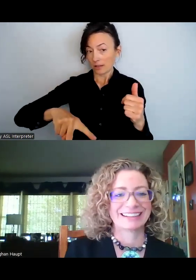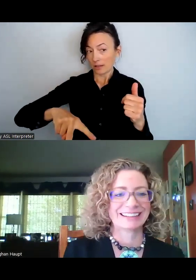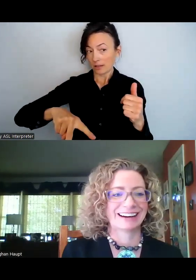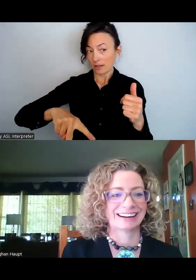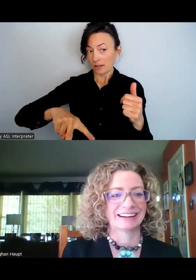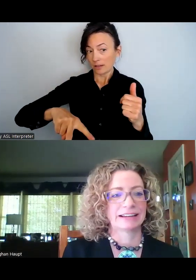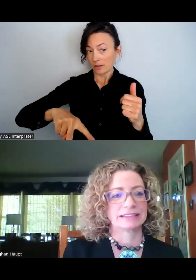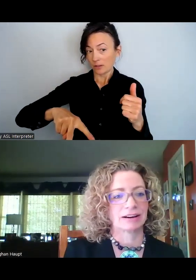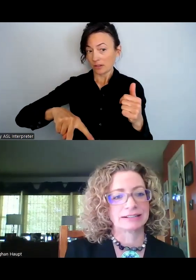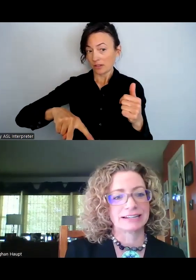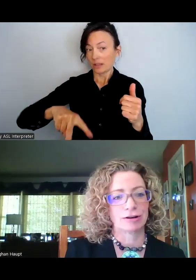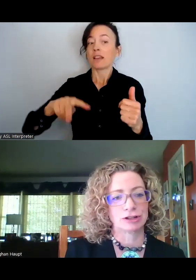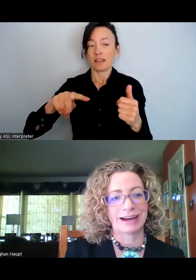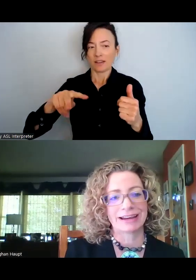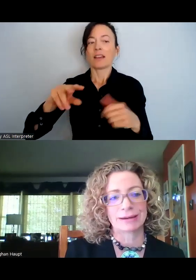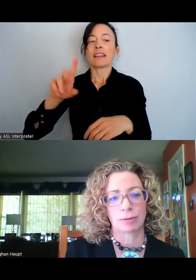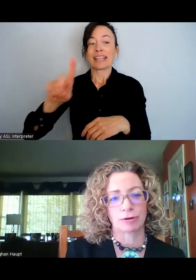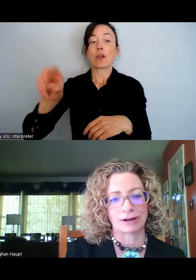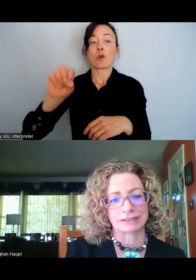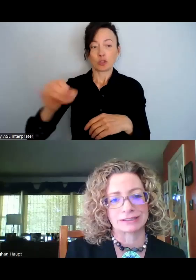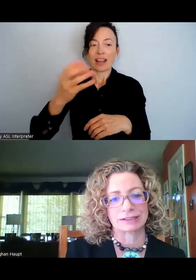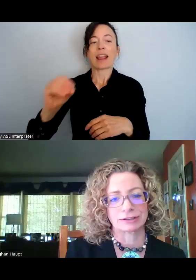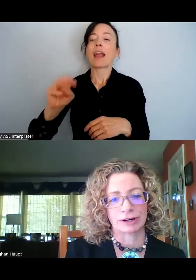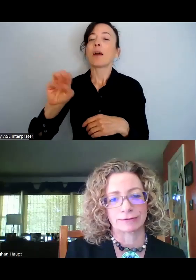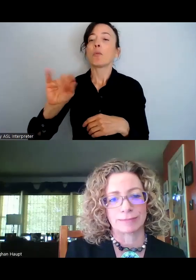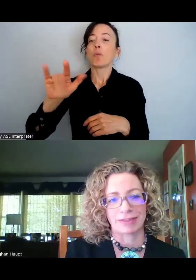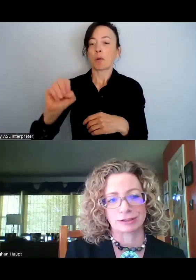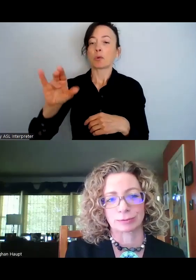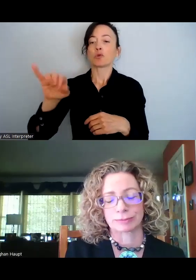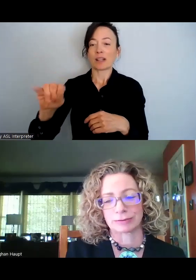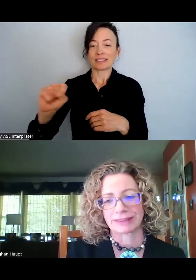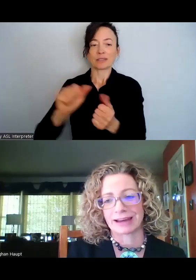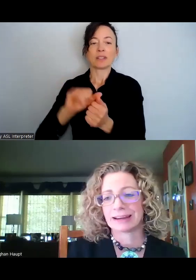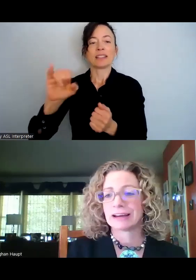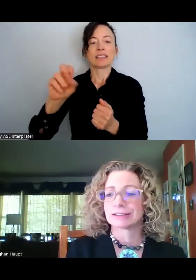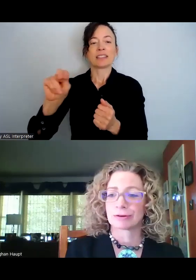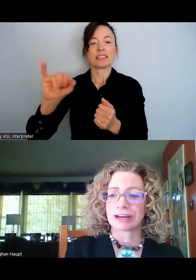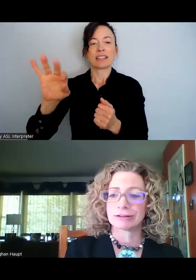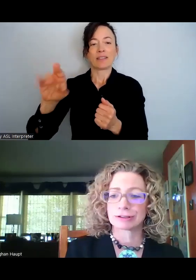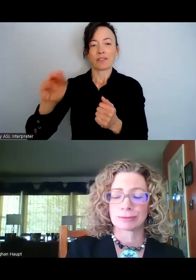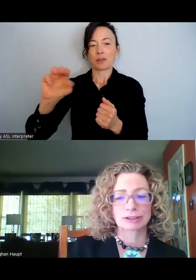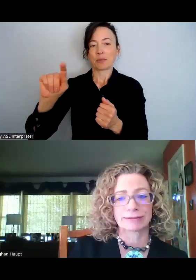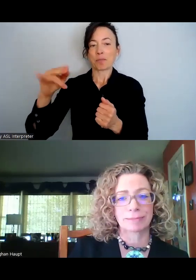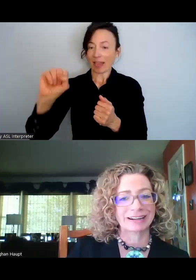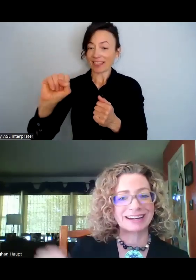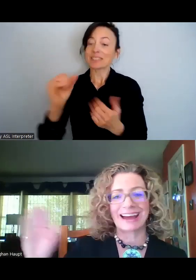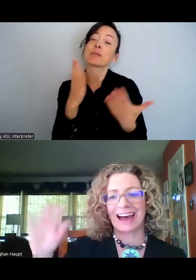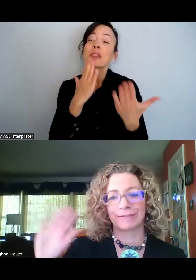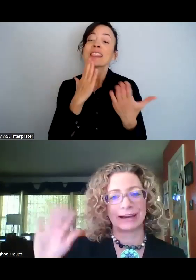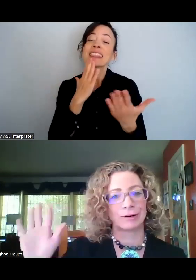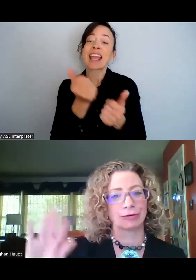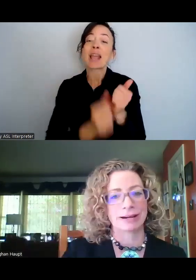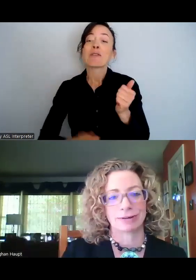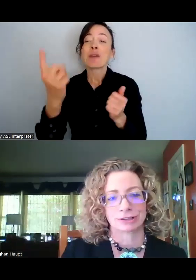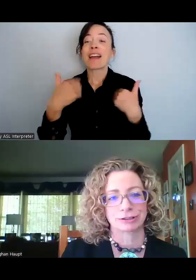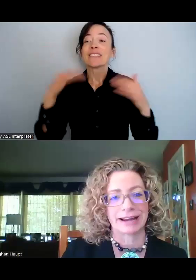let's see it, is on DOJ and mobile crisis, and Jennifer Mathis will be doing that. So thank you so much, everybody. Have